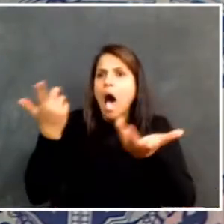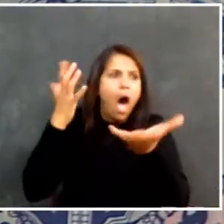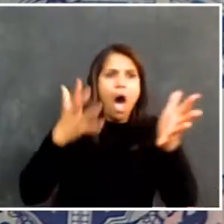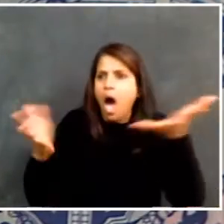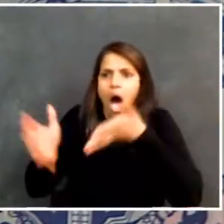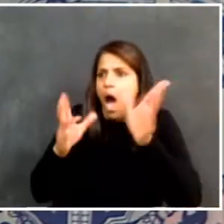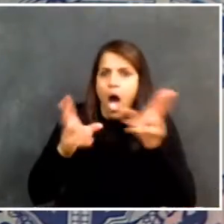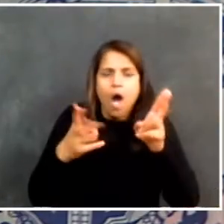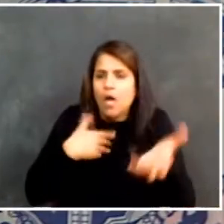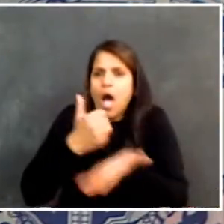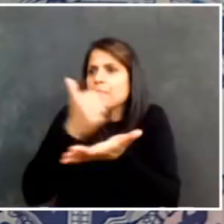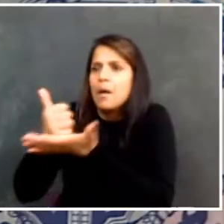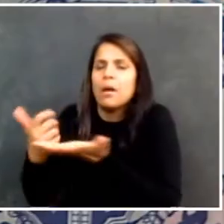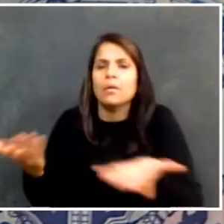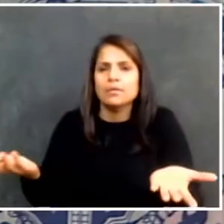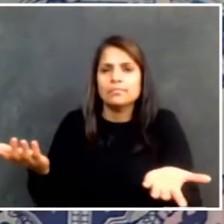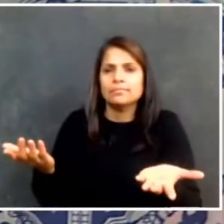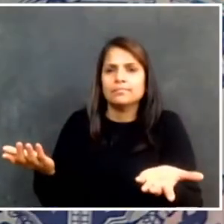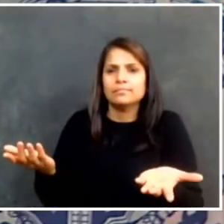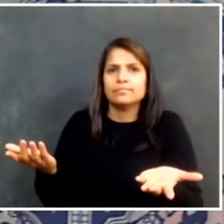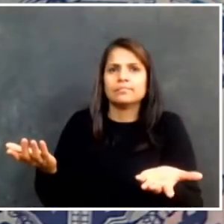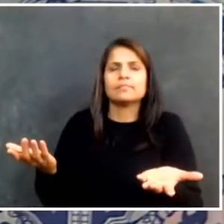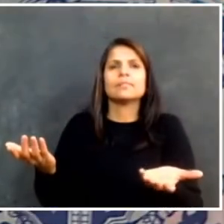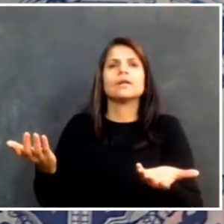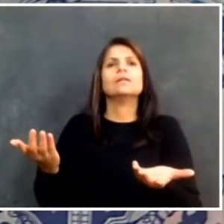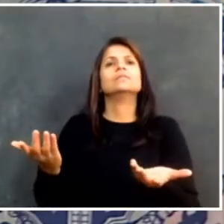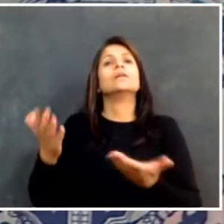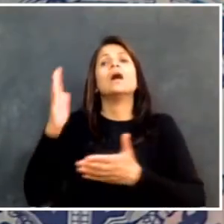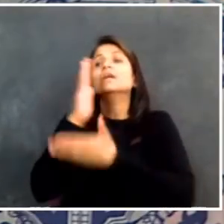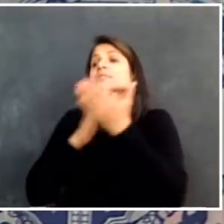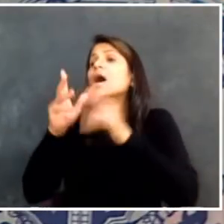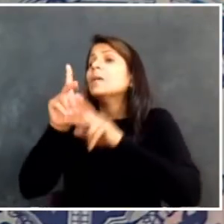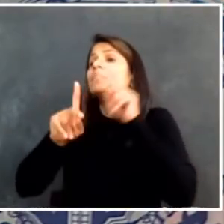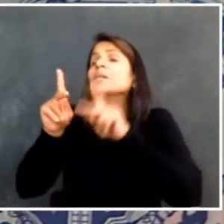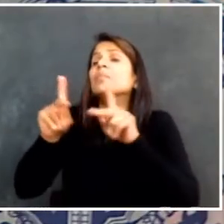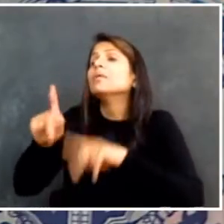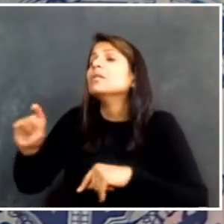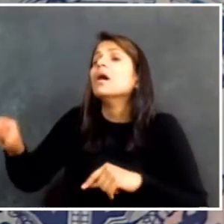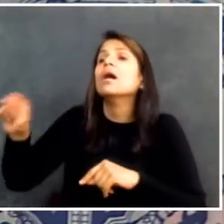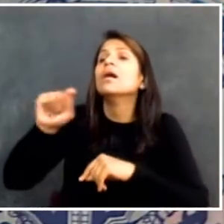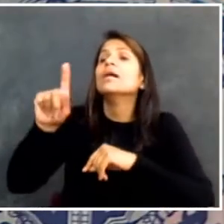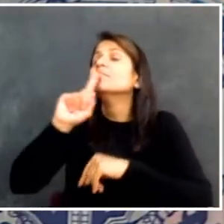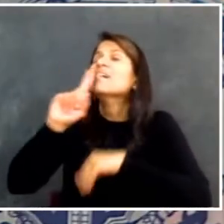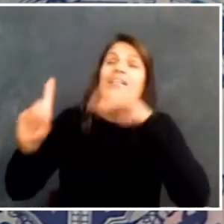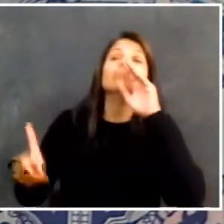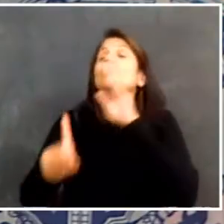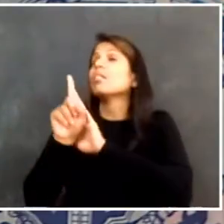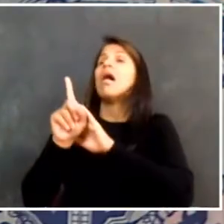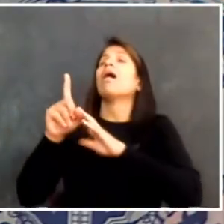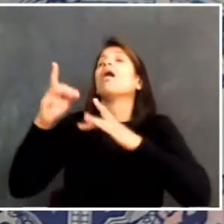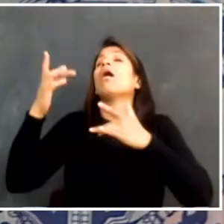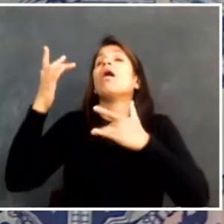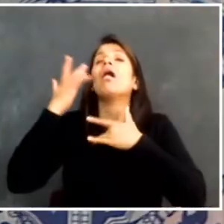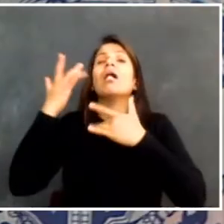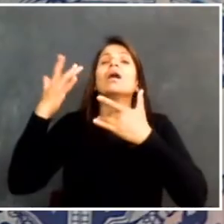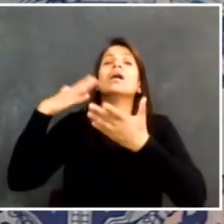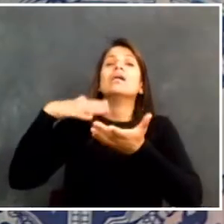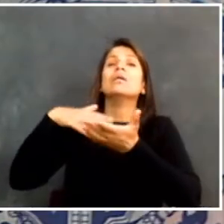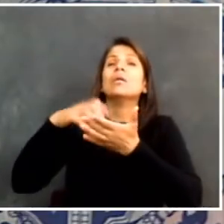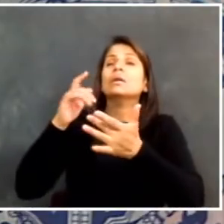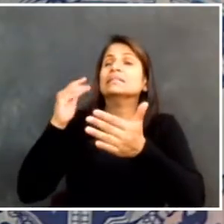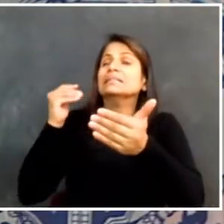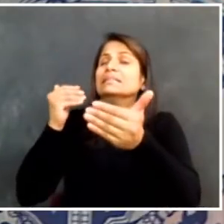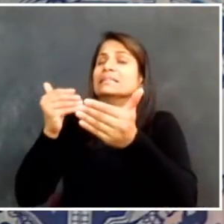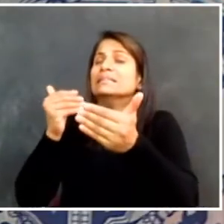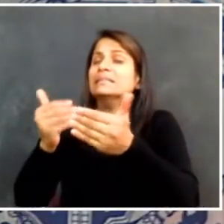weeks, and everyone's situation was different. So just to give you some perspective, but I'll let the doctors go into detail. So to build on what